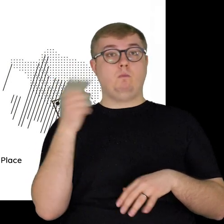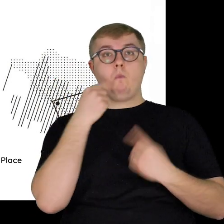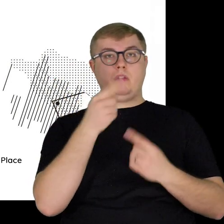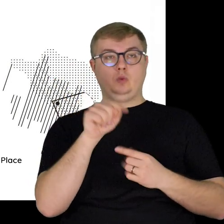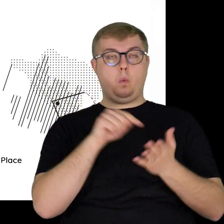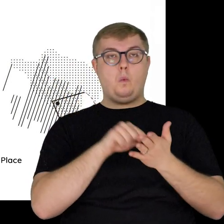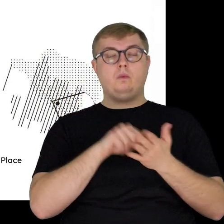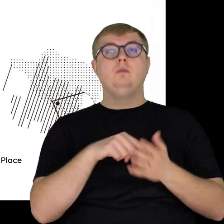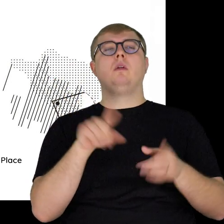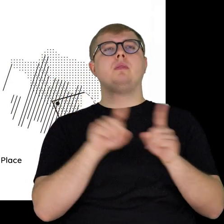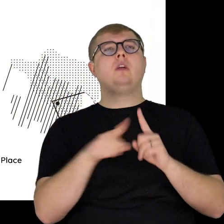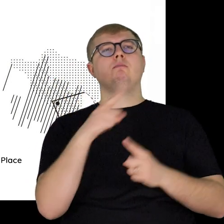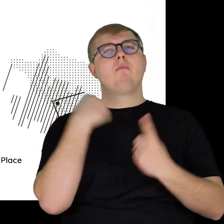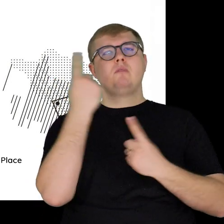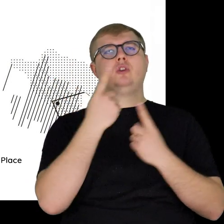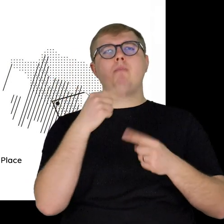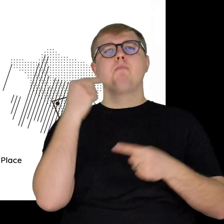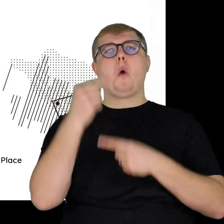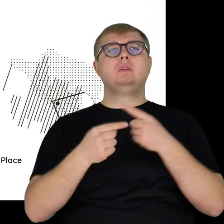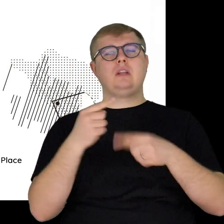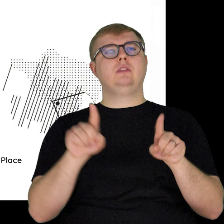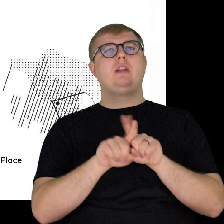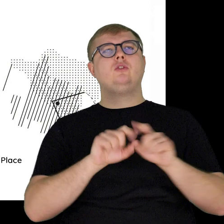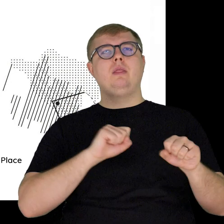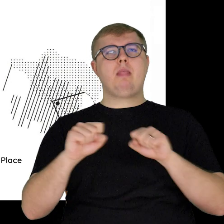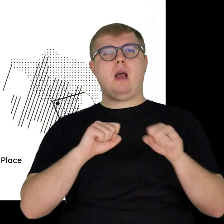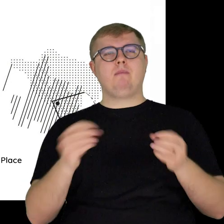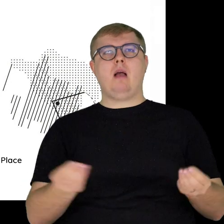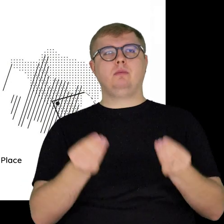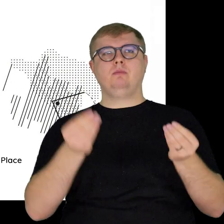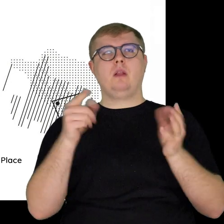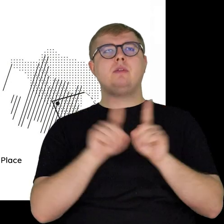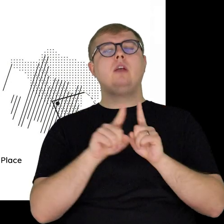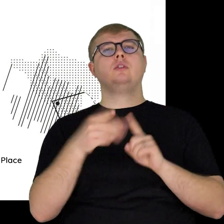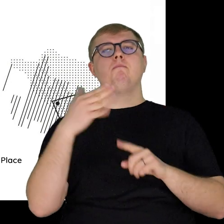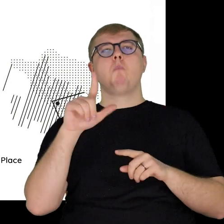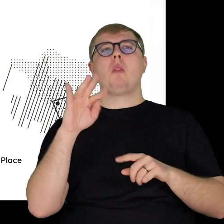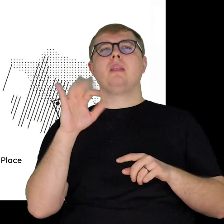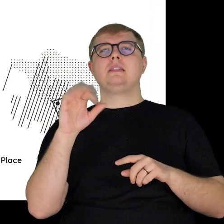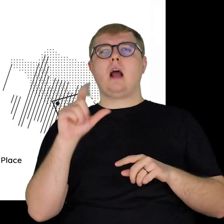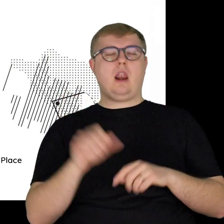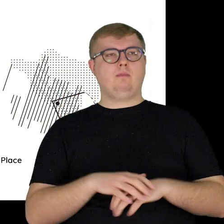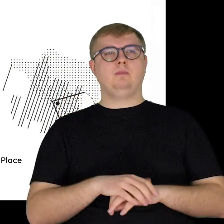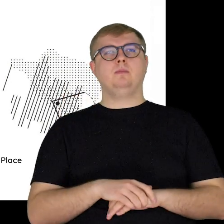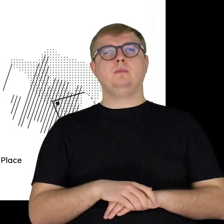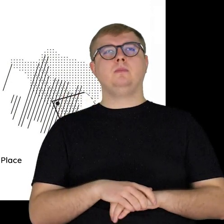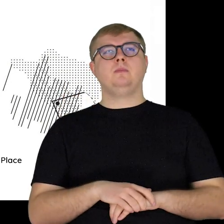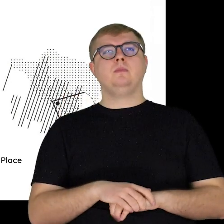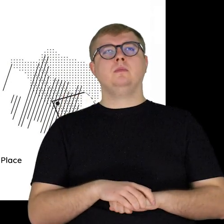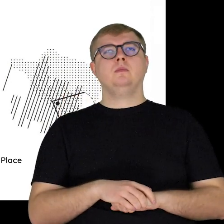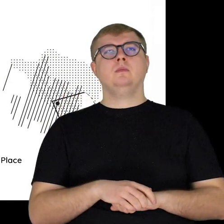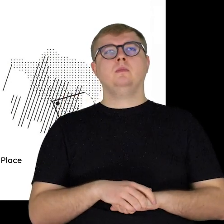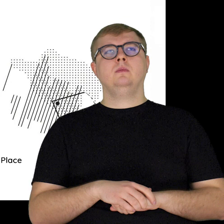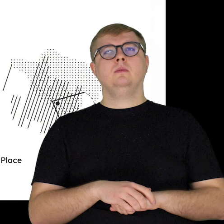as processual, dynamic, and as multiscalar. Because obviously,